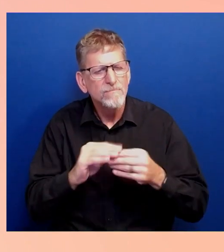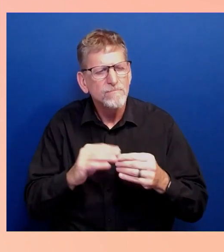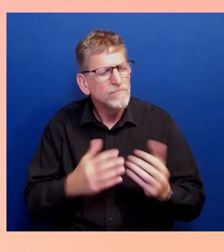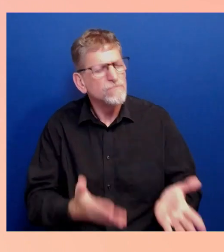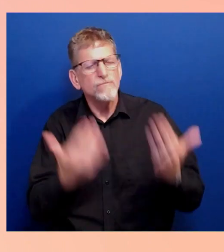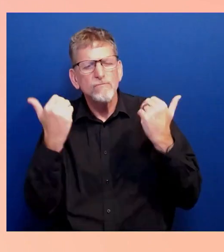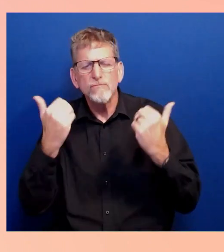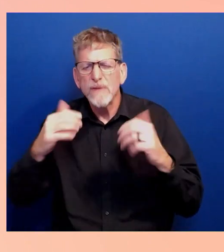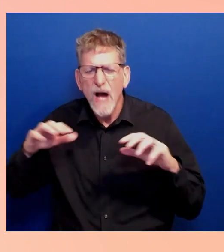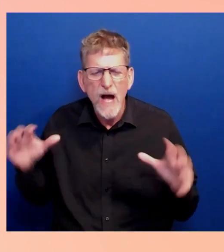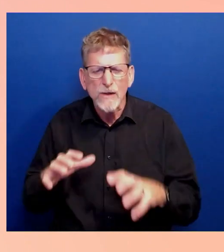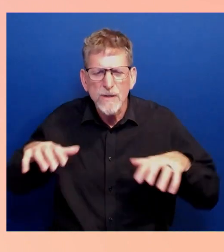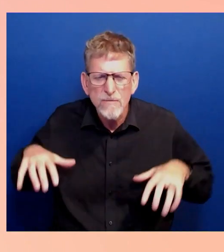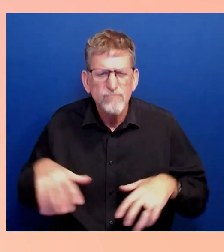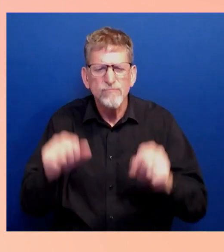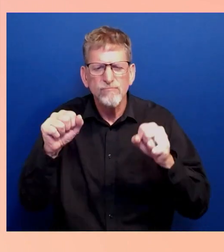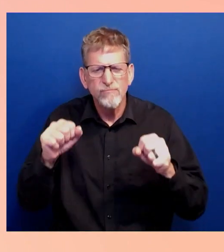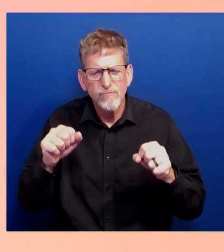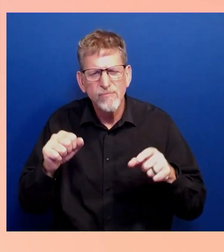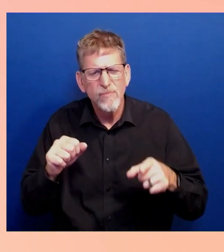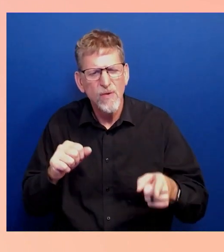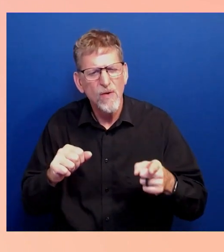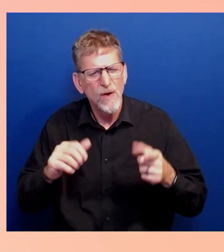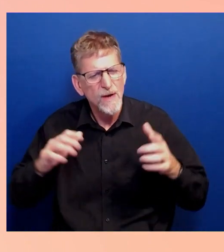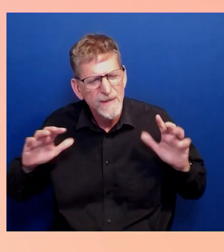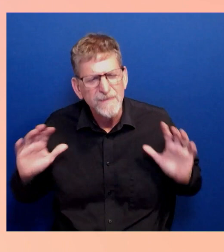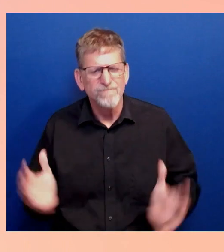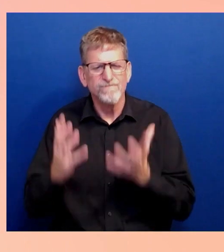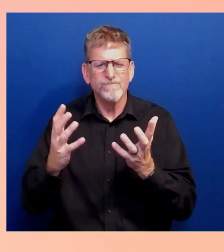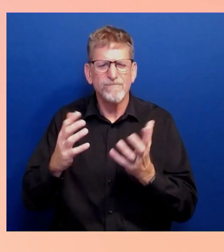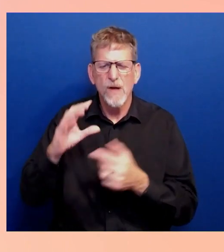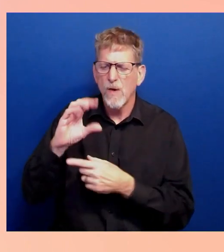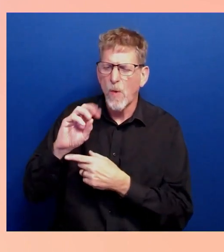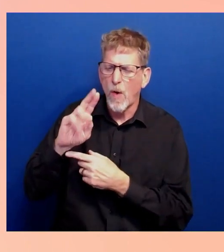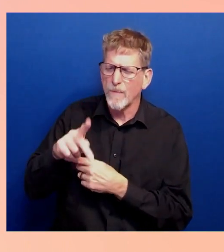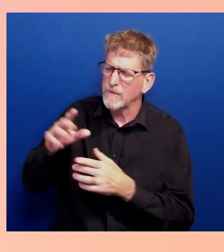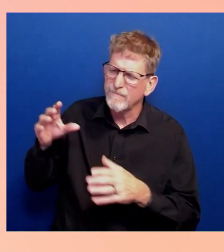conversation in working together to really make sure